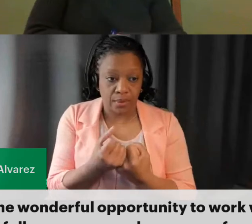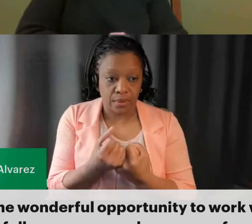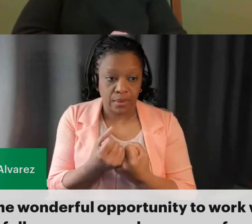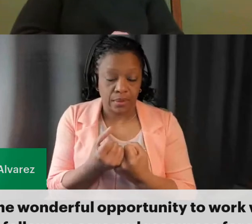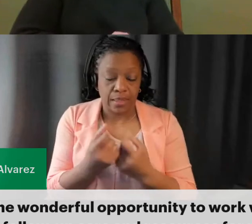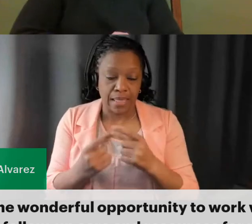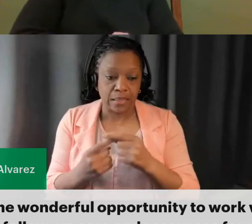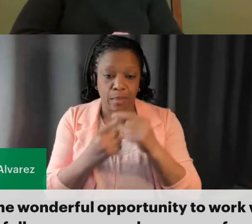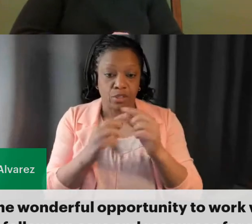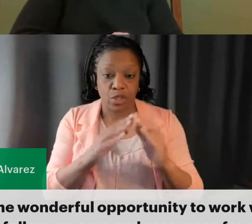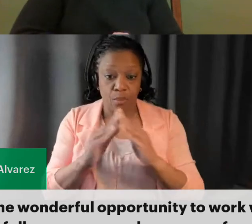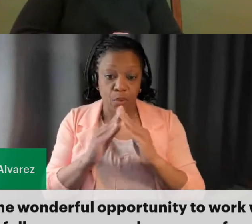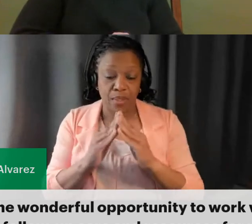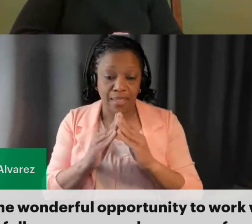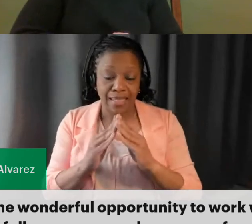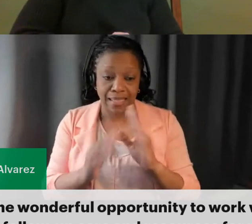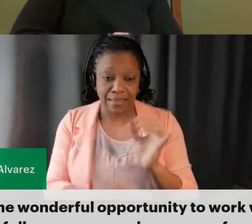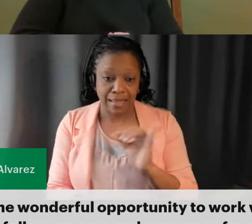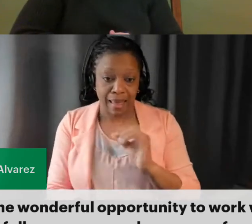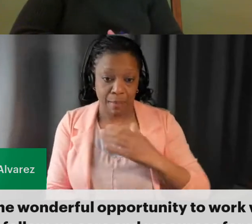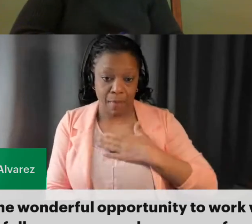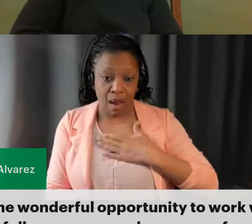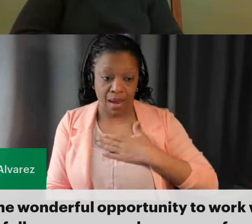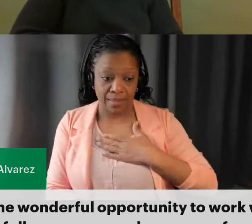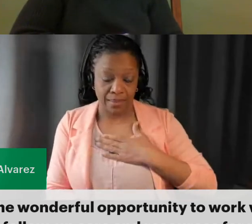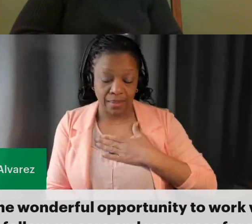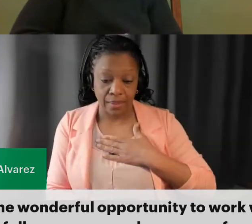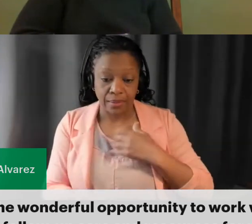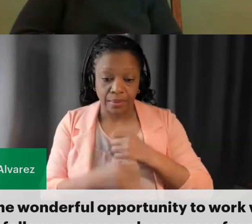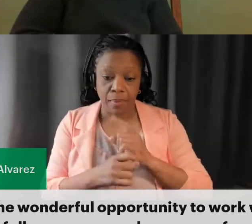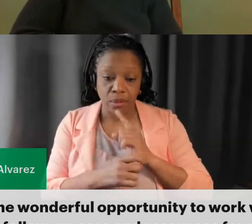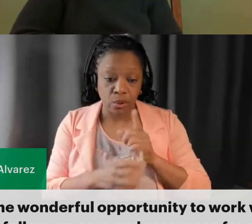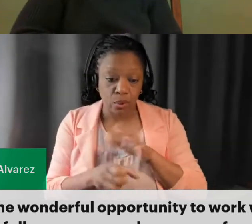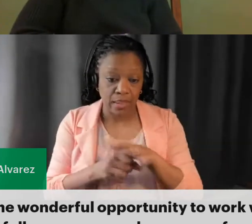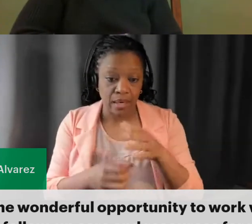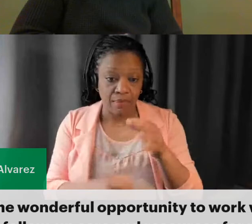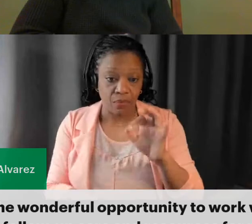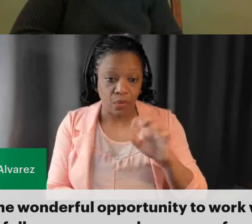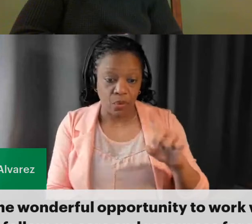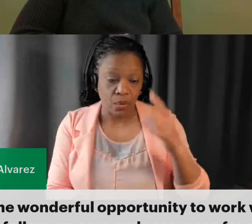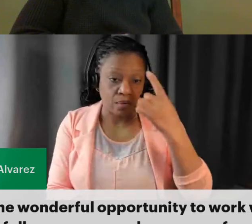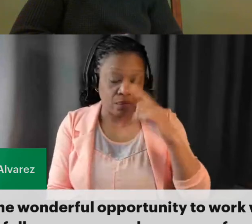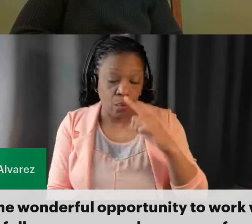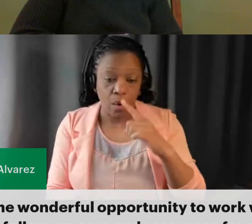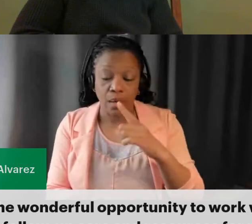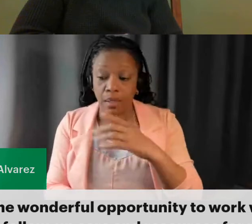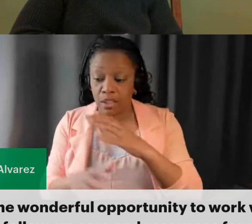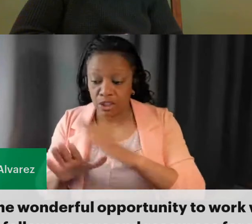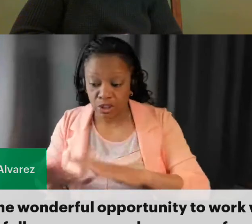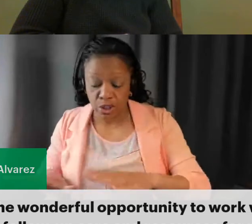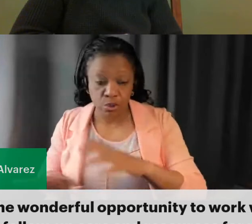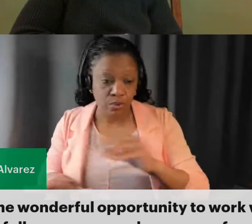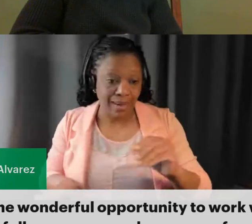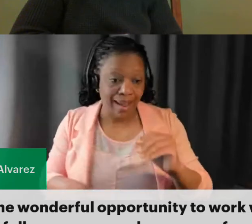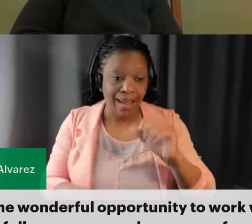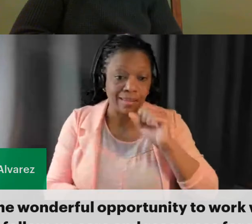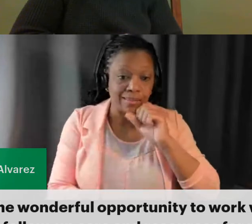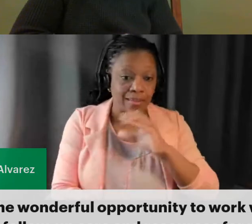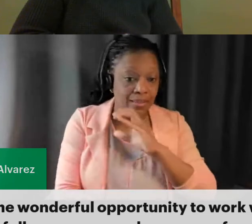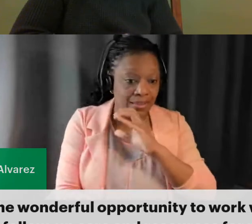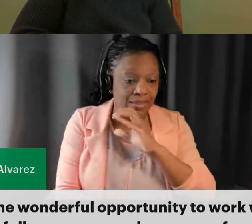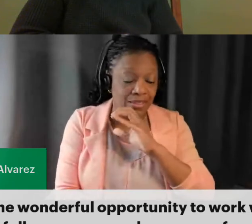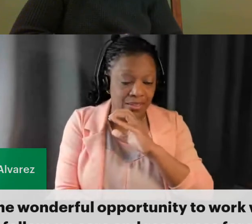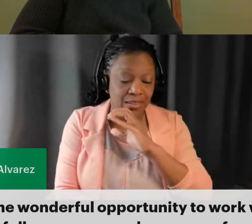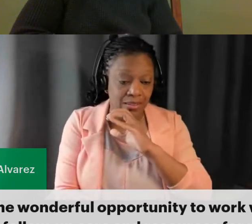is enough food available so that our babies and our seniors all of us are able to eat. So